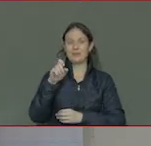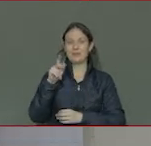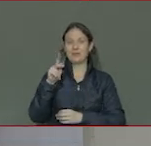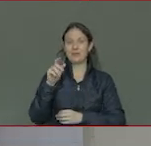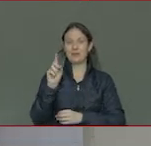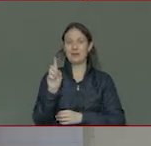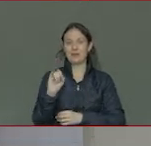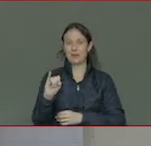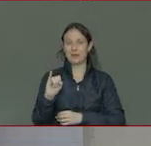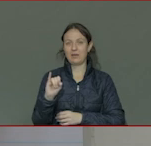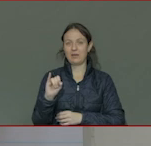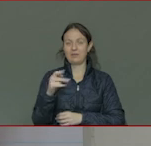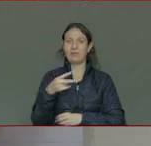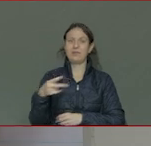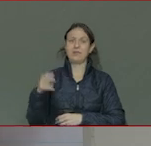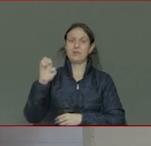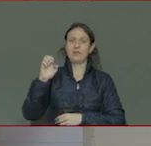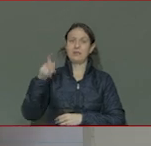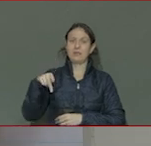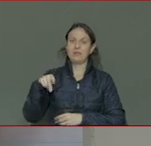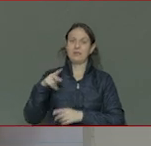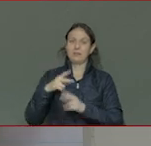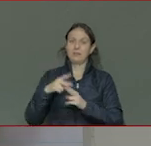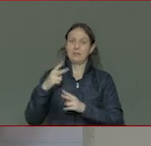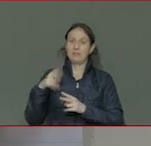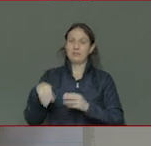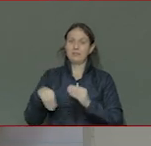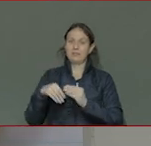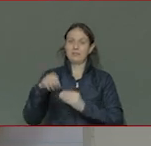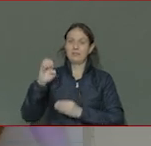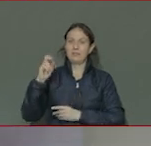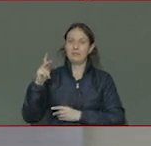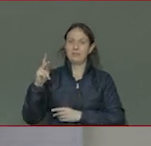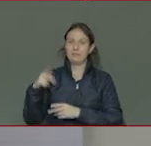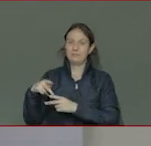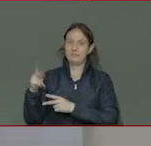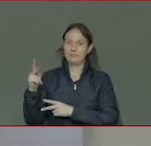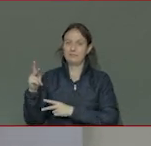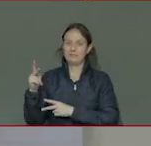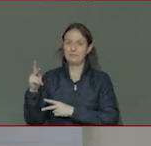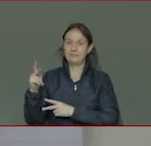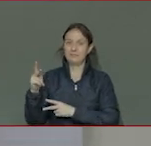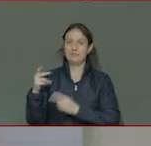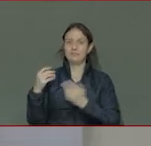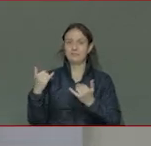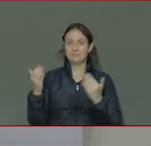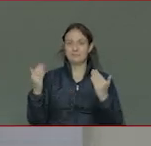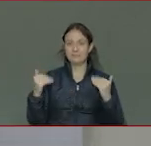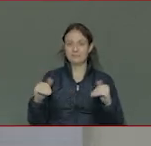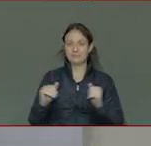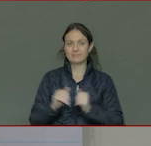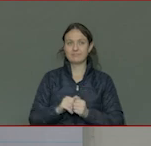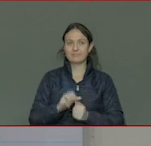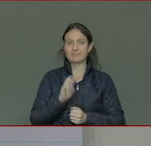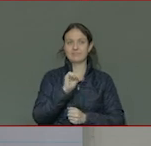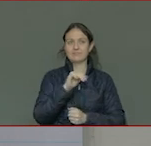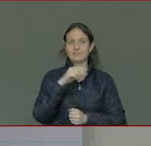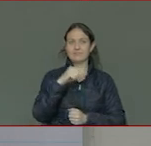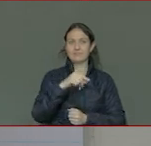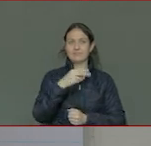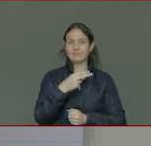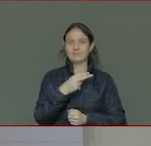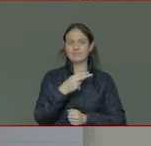EKI equals EP final plus EK final. And then I have